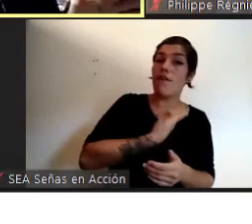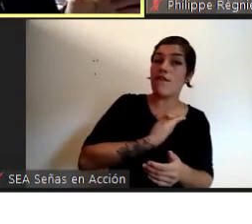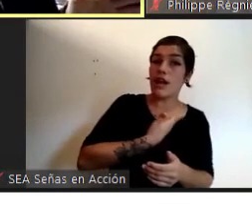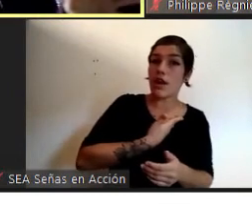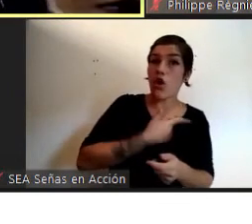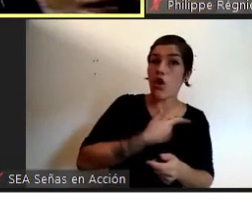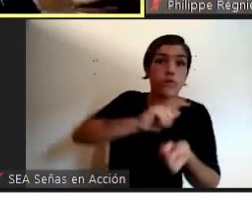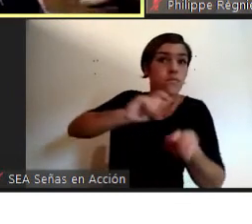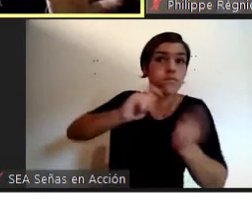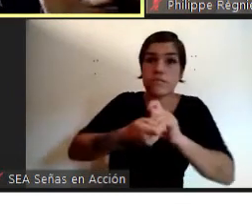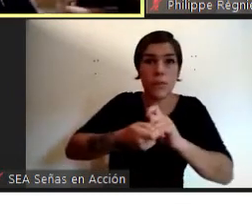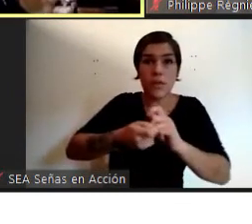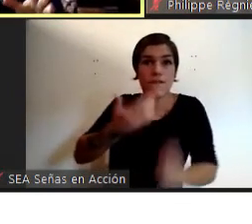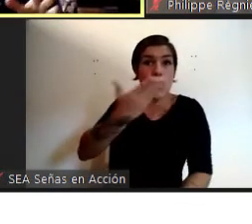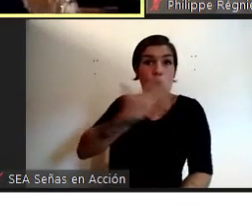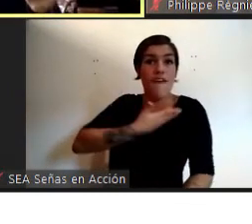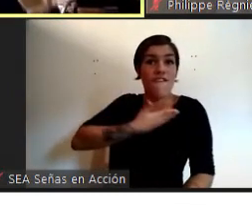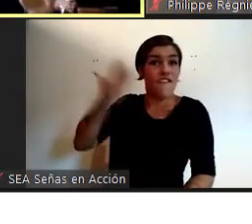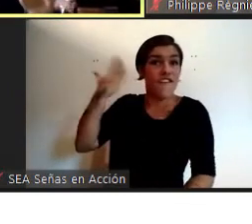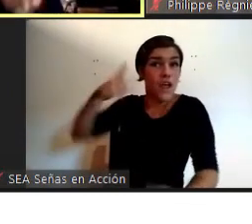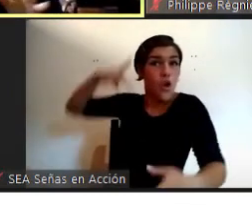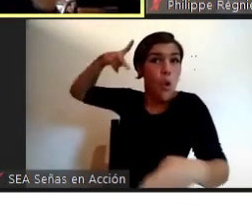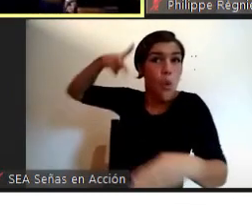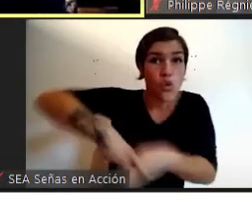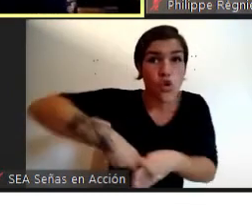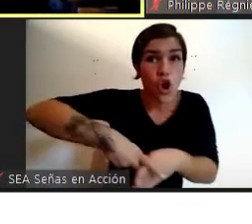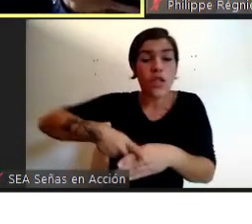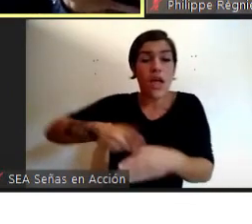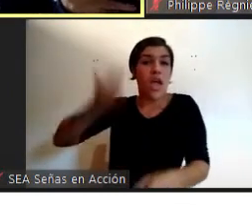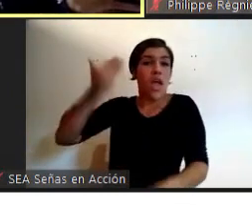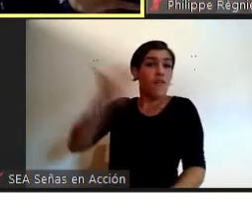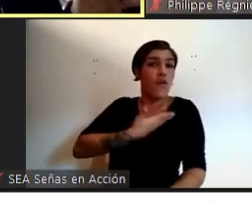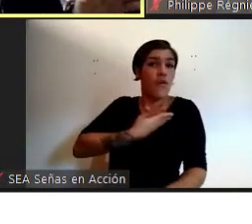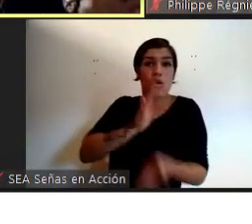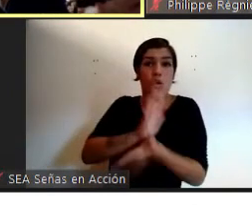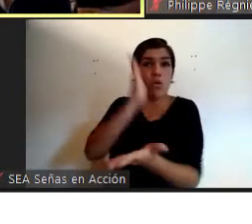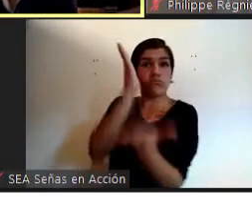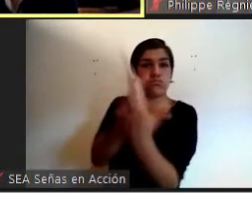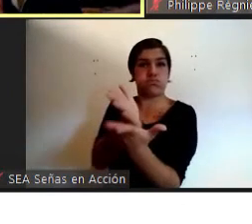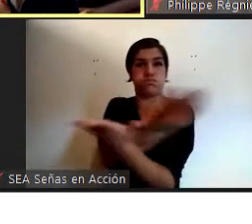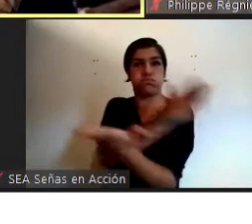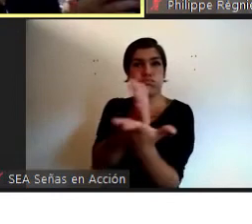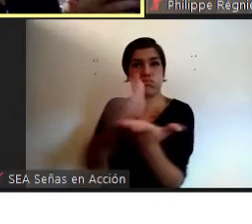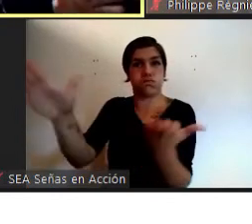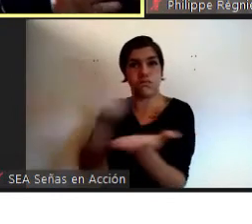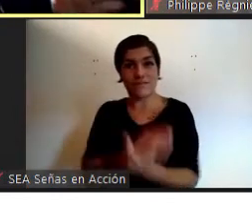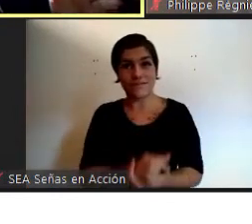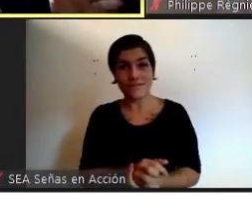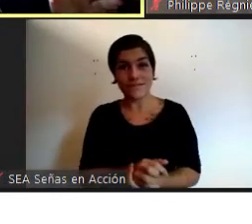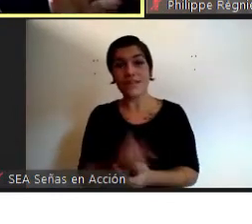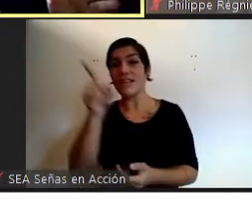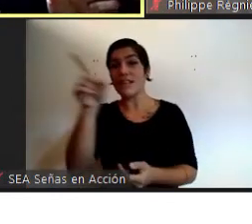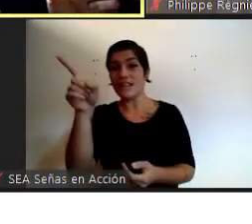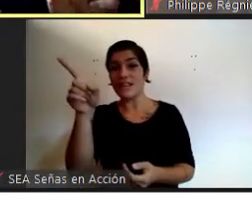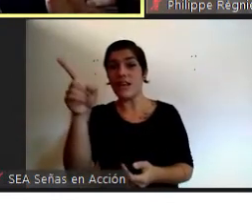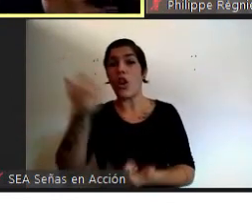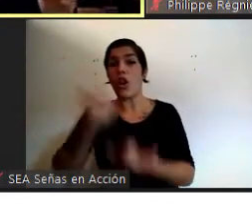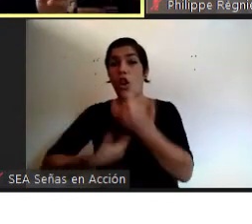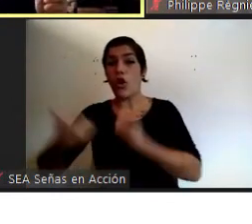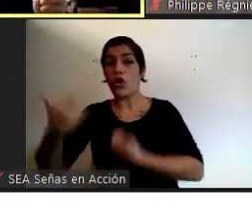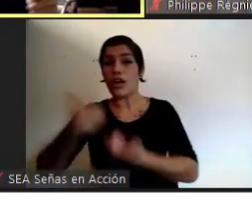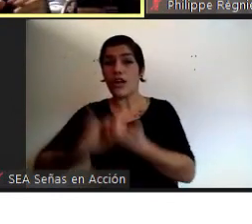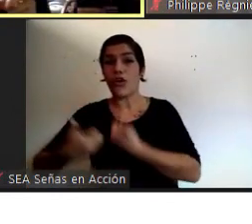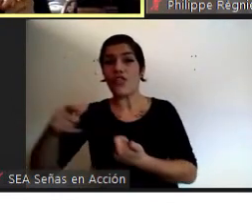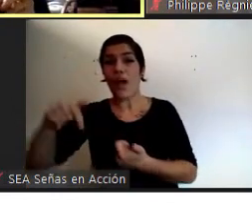mentioning some sort of the two big lines of thought, she exemplified it with Agamben and then